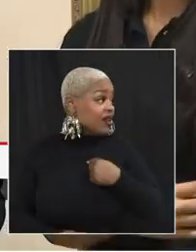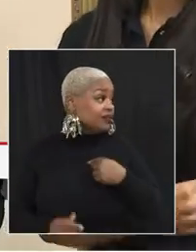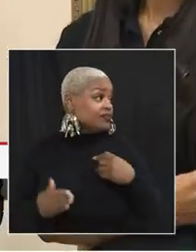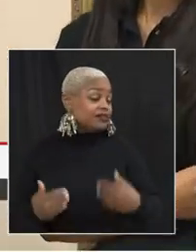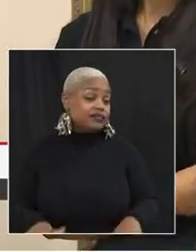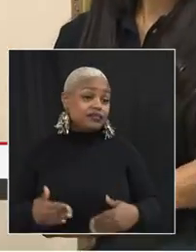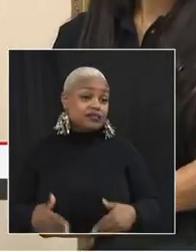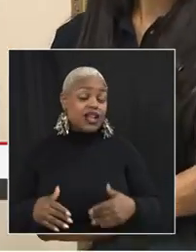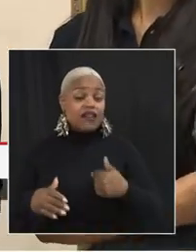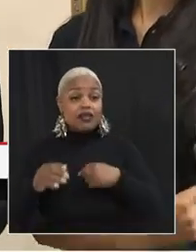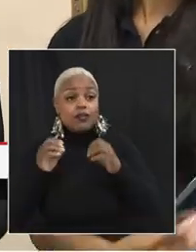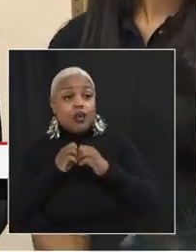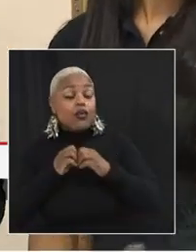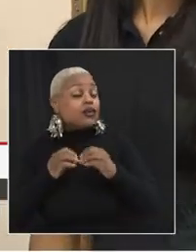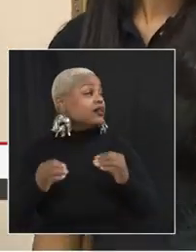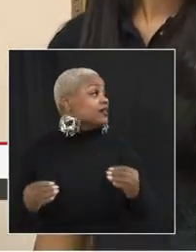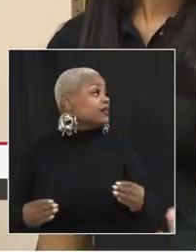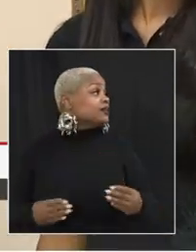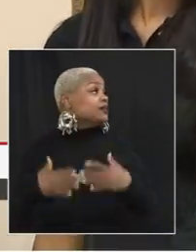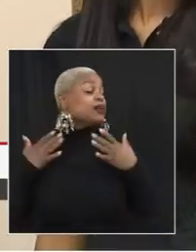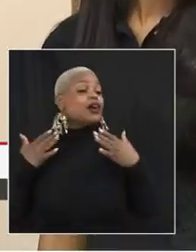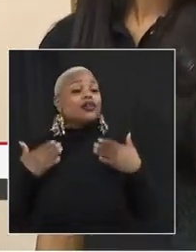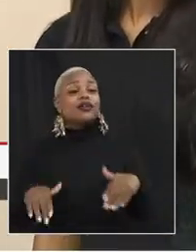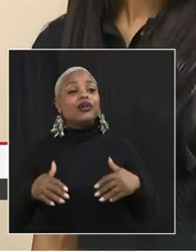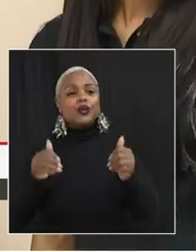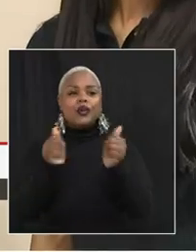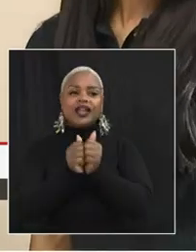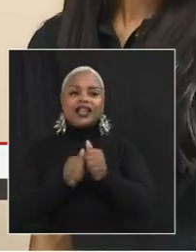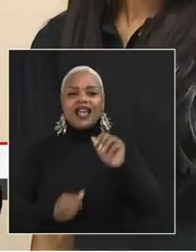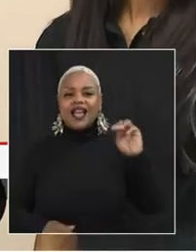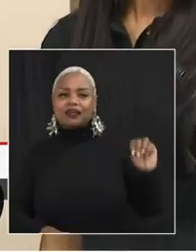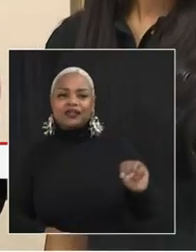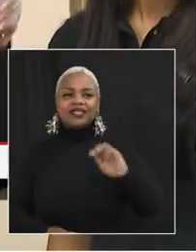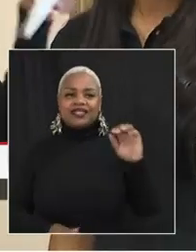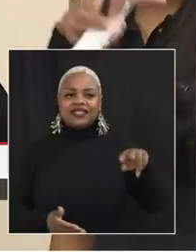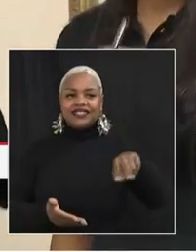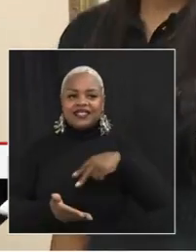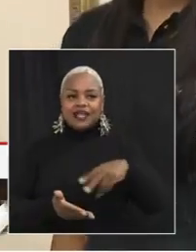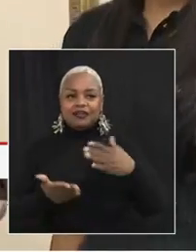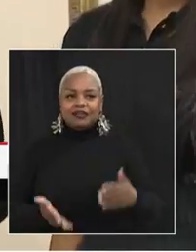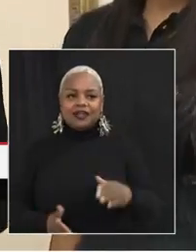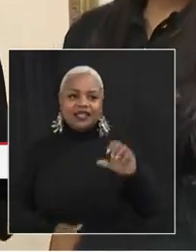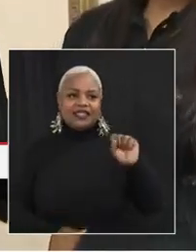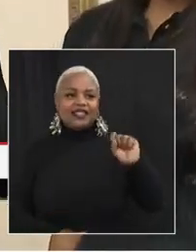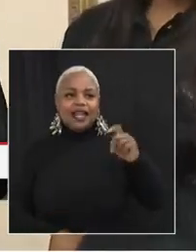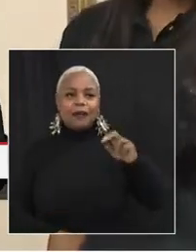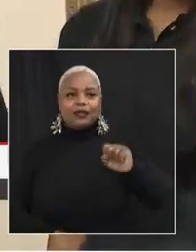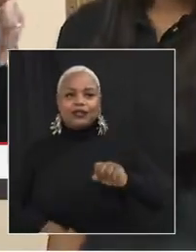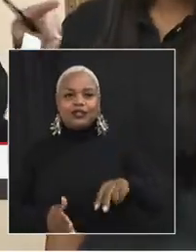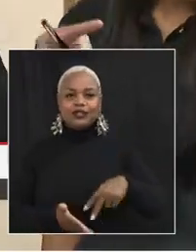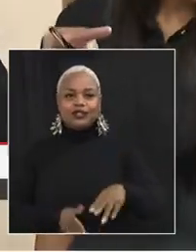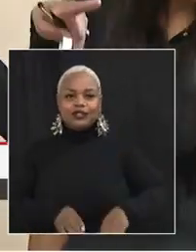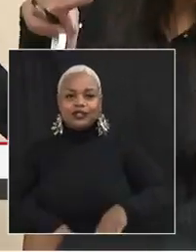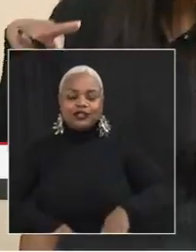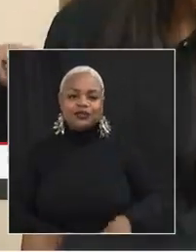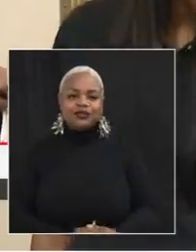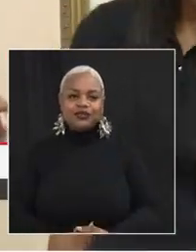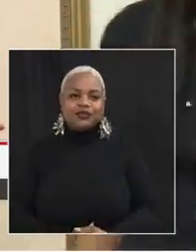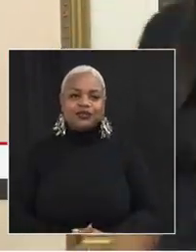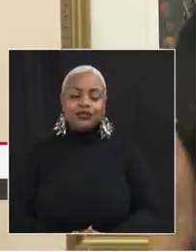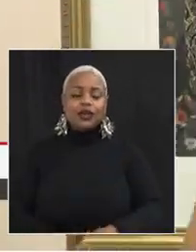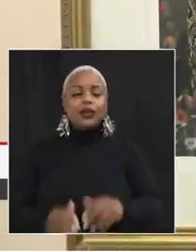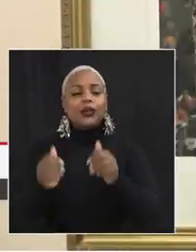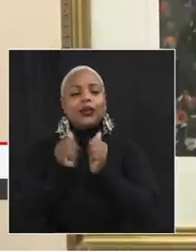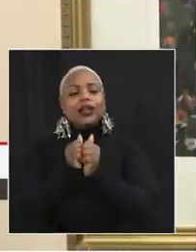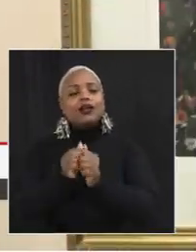rejuvenation with the MC Steppers, with Model Cities lunches, with Model Cities